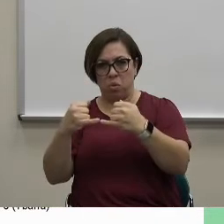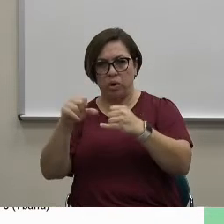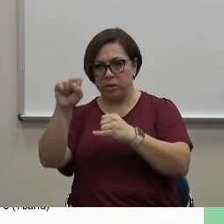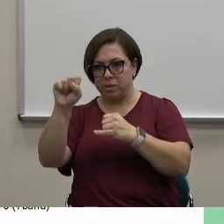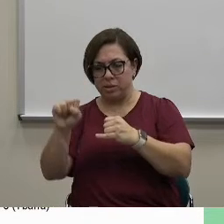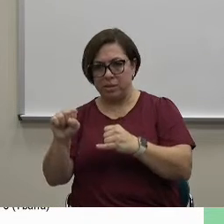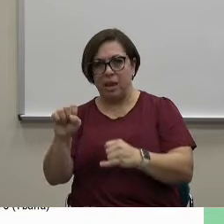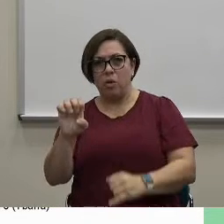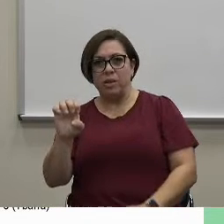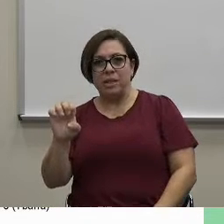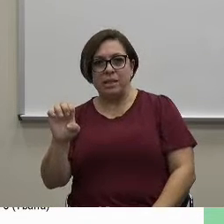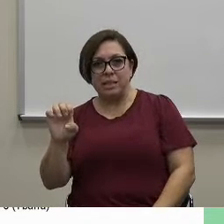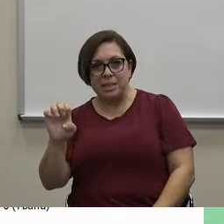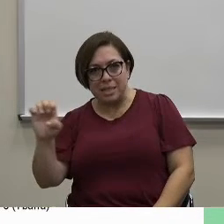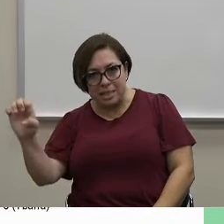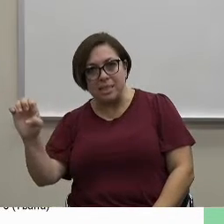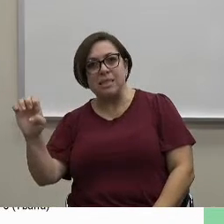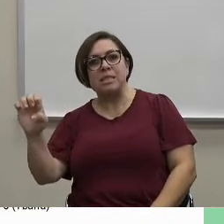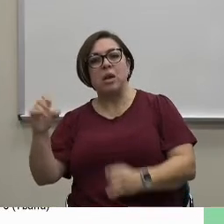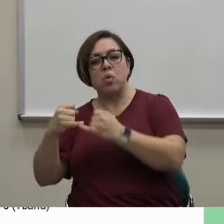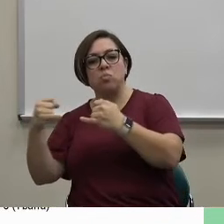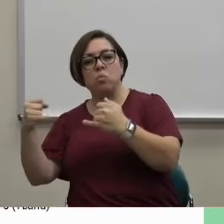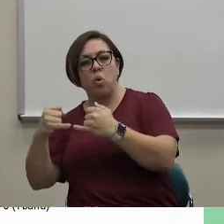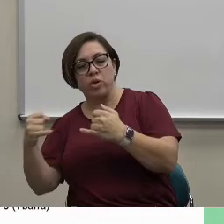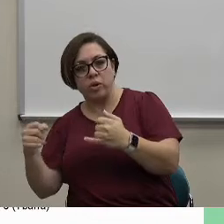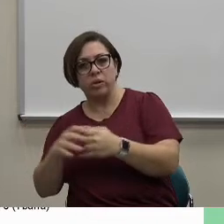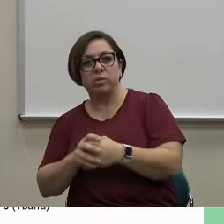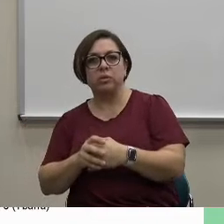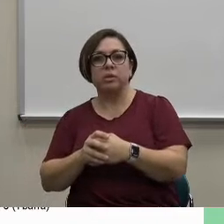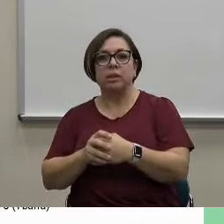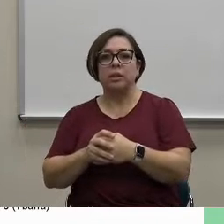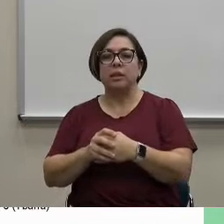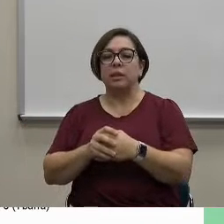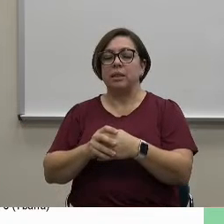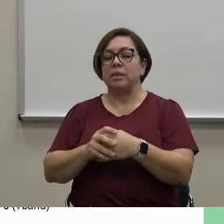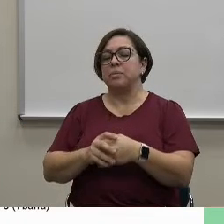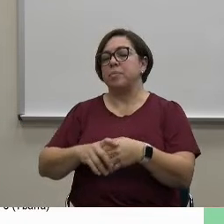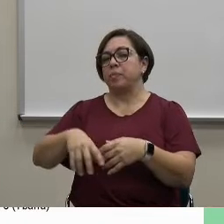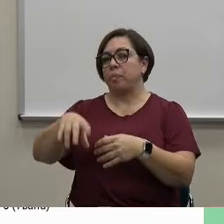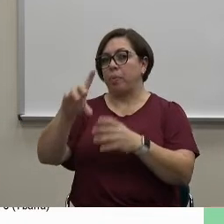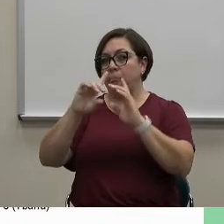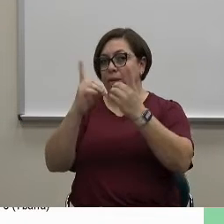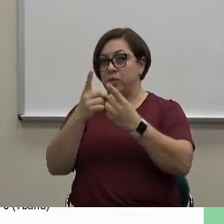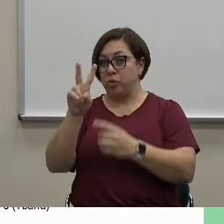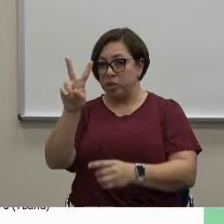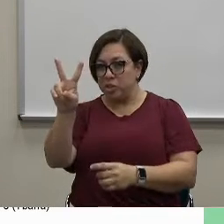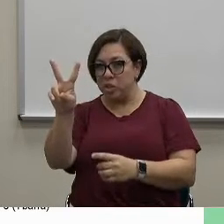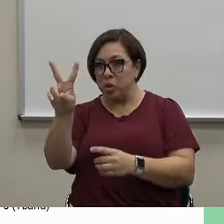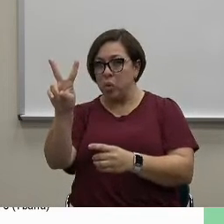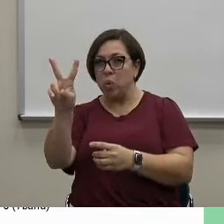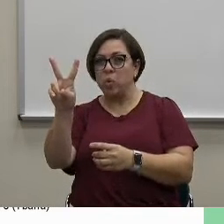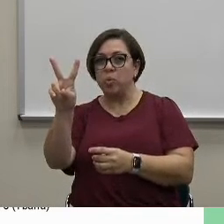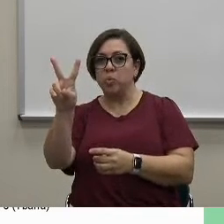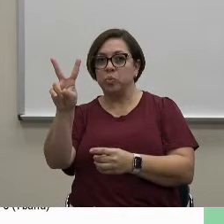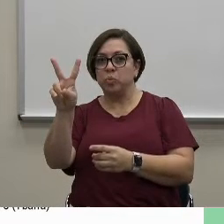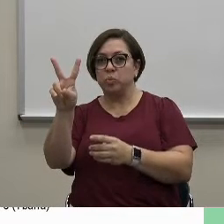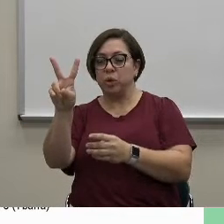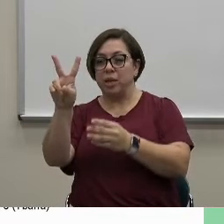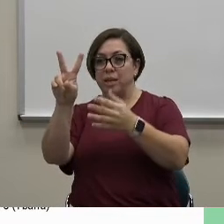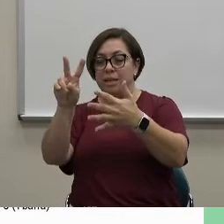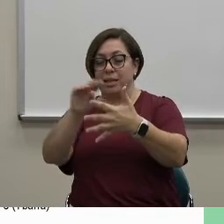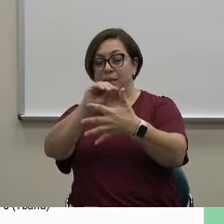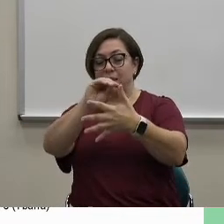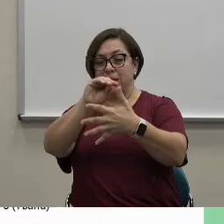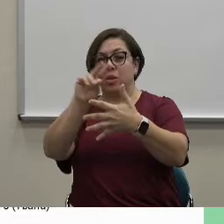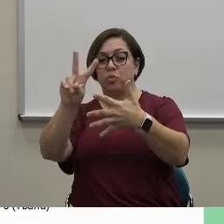southeast border there of that district. District 2 gives up a little bit of its territory to Districts 4 and